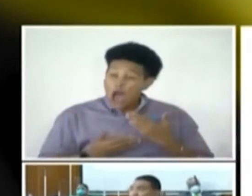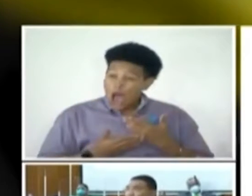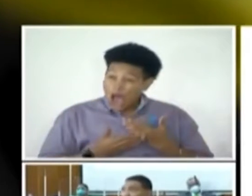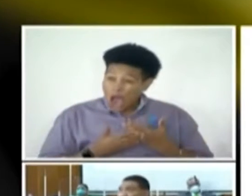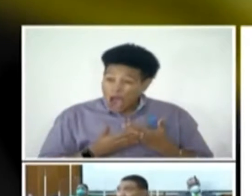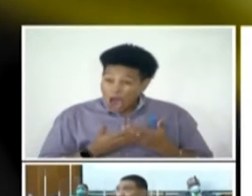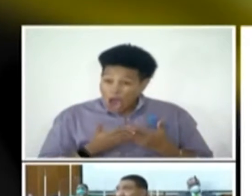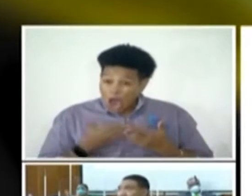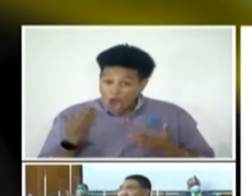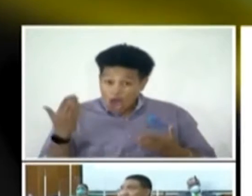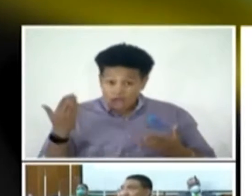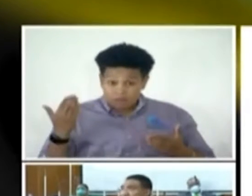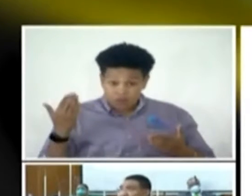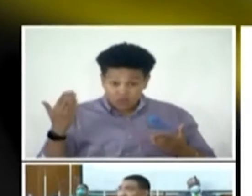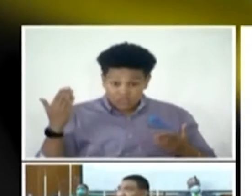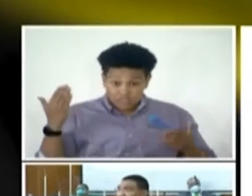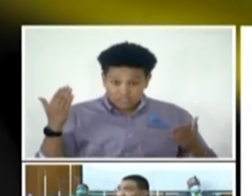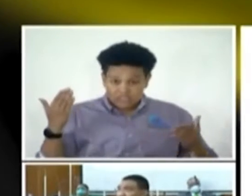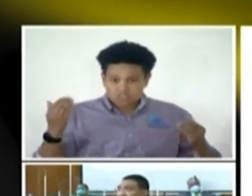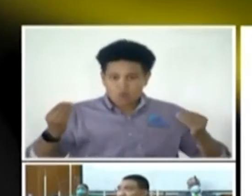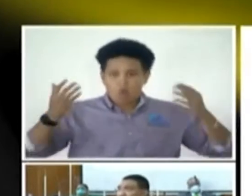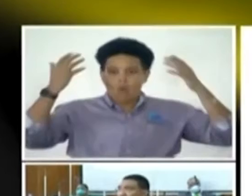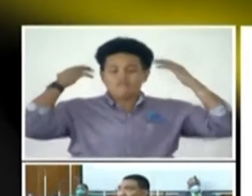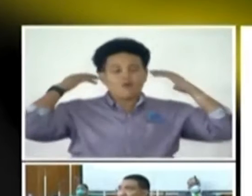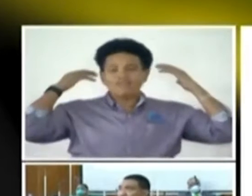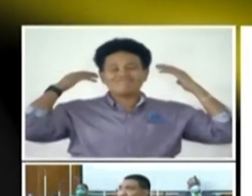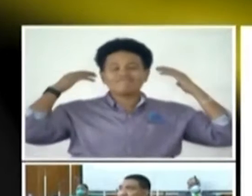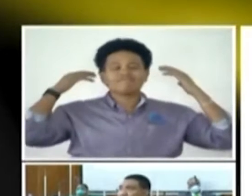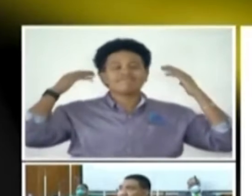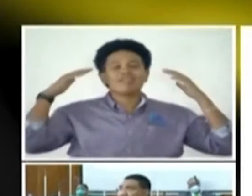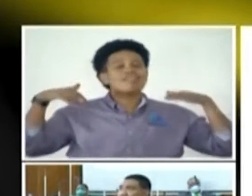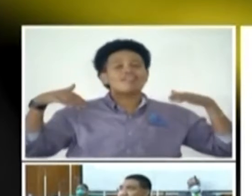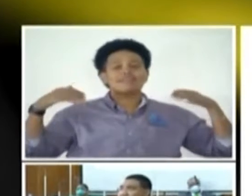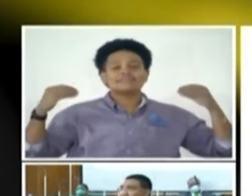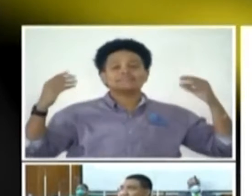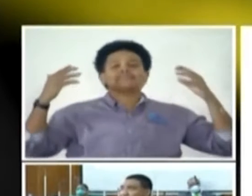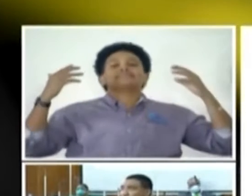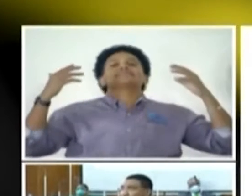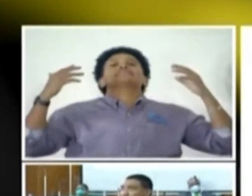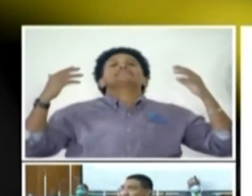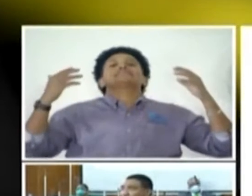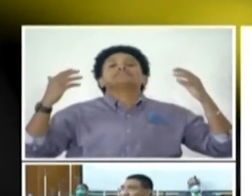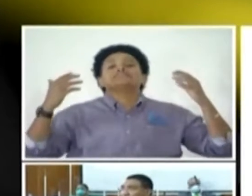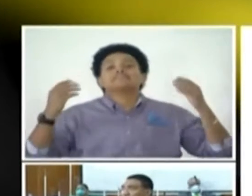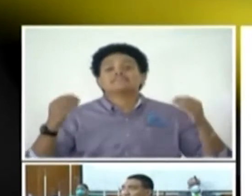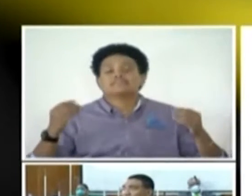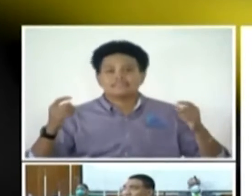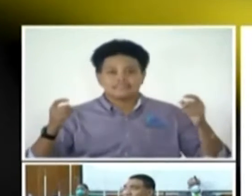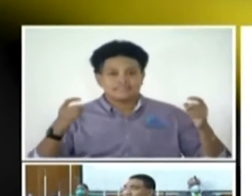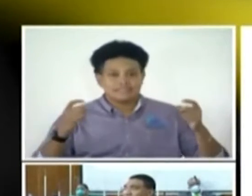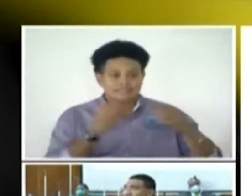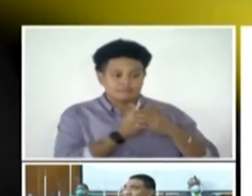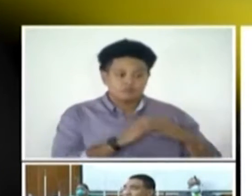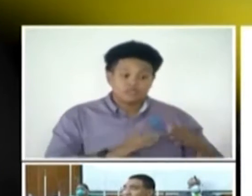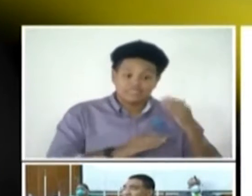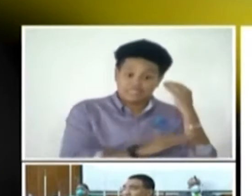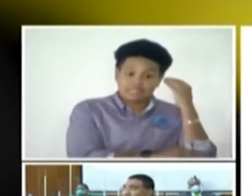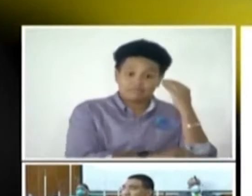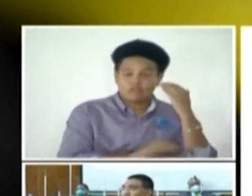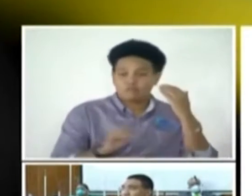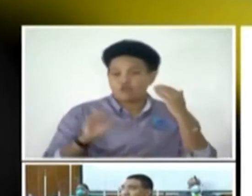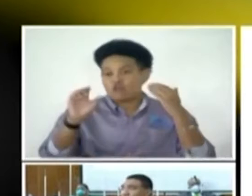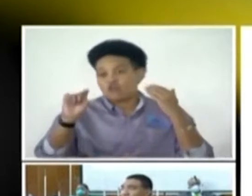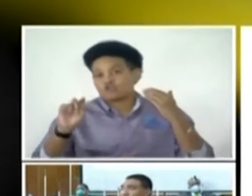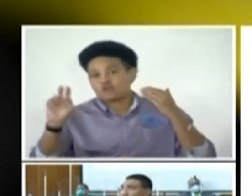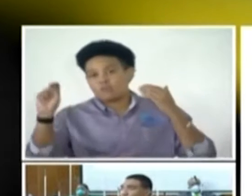did not overwhelm us, as you can see, there between September and October and November. We had an